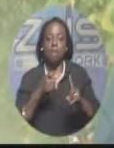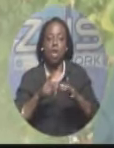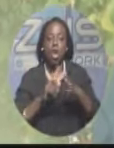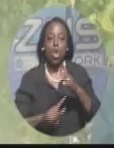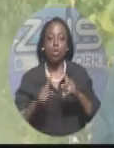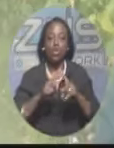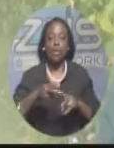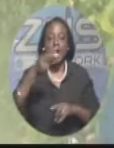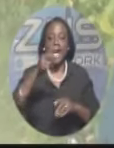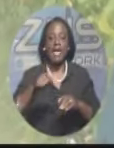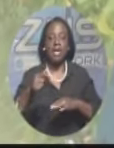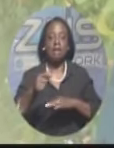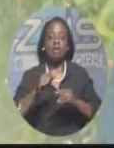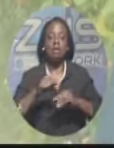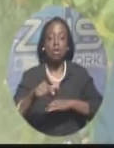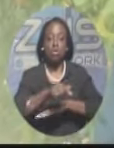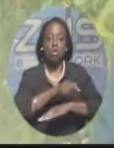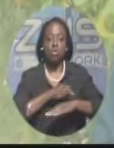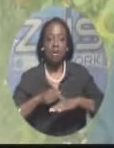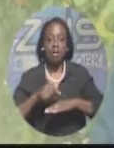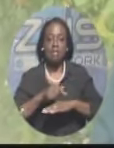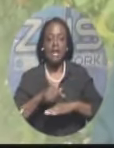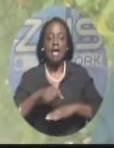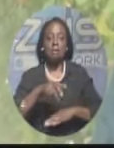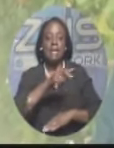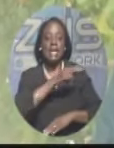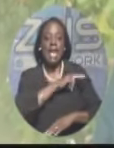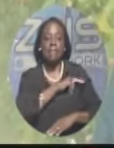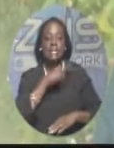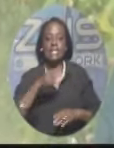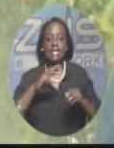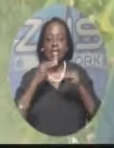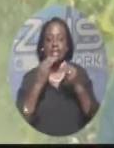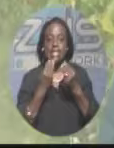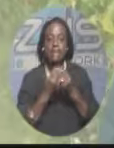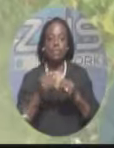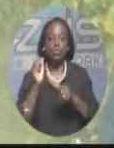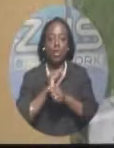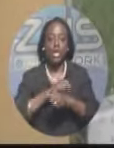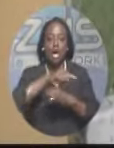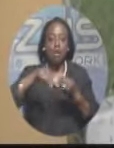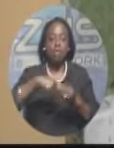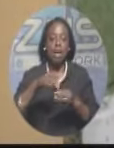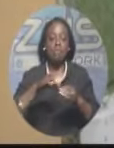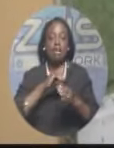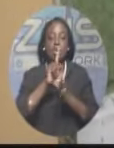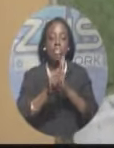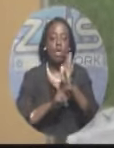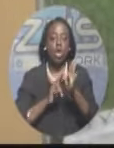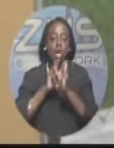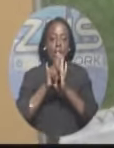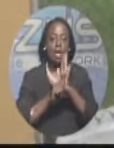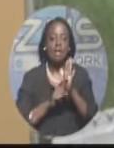Fiona Hamilton says her team has been working around the clock to ensure that residents are safe. Last night